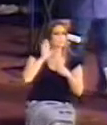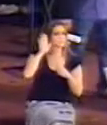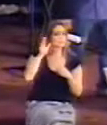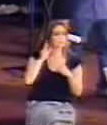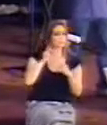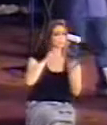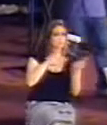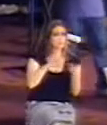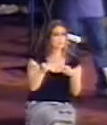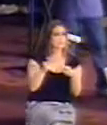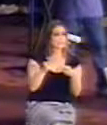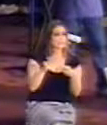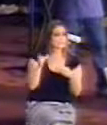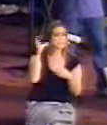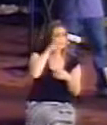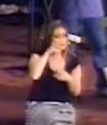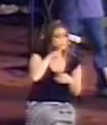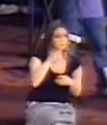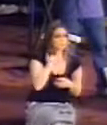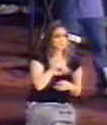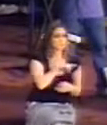as it says here, to search us.